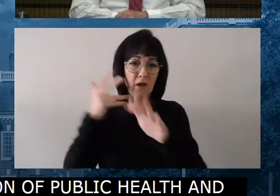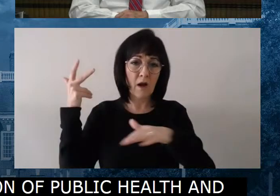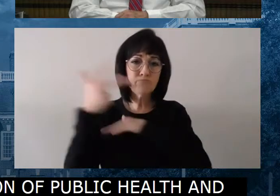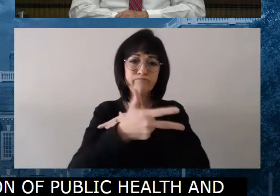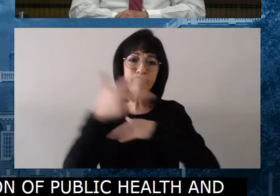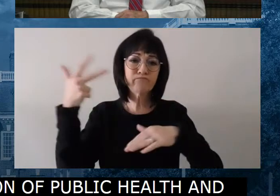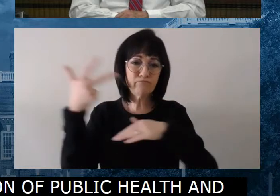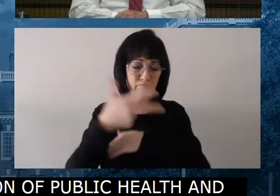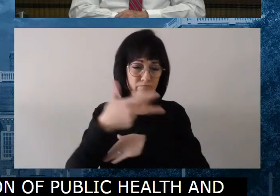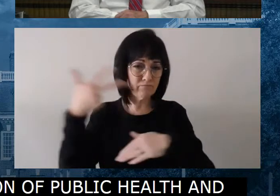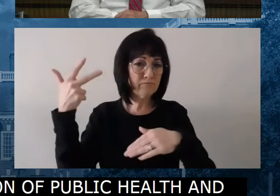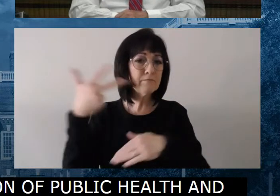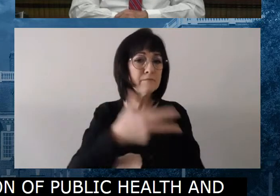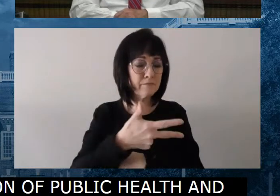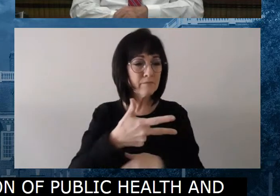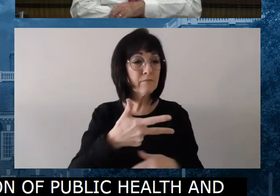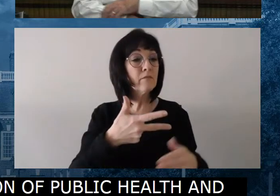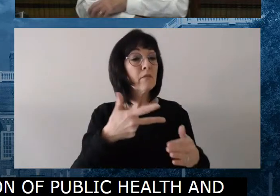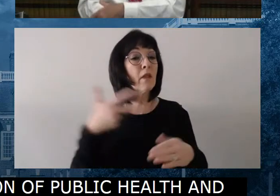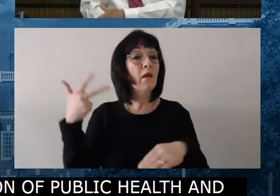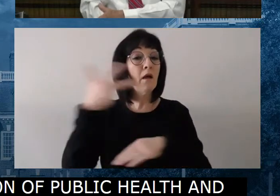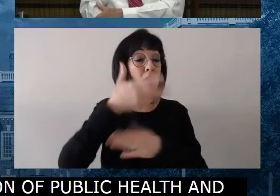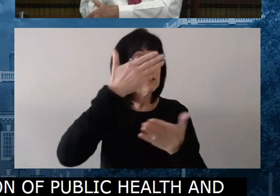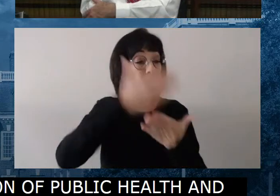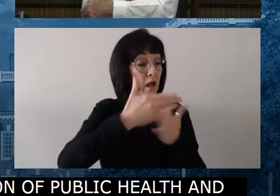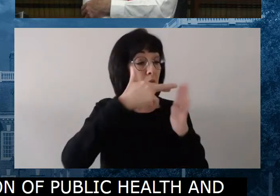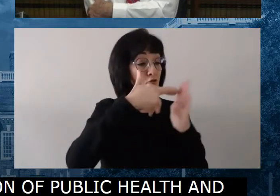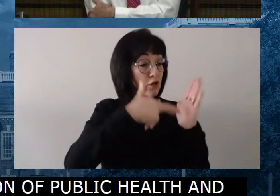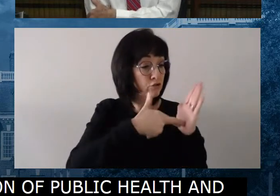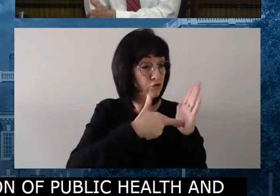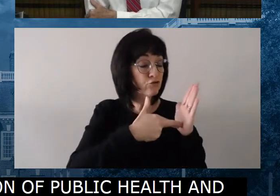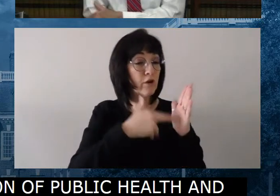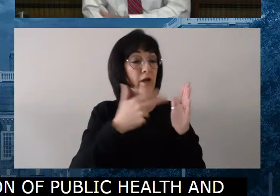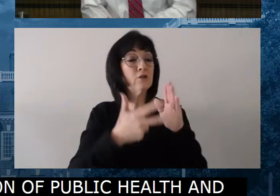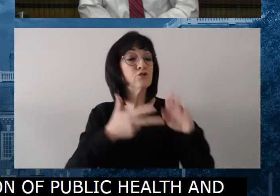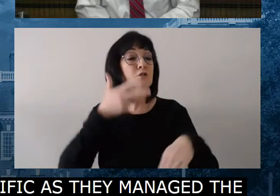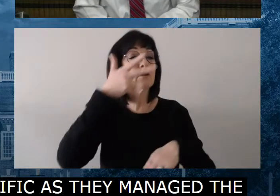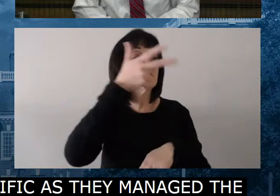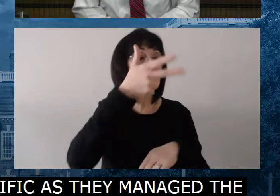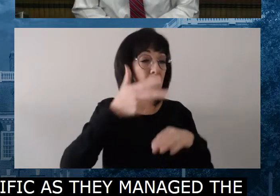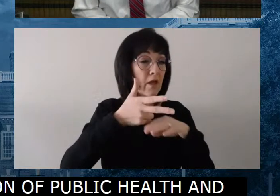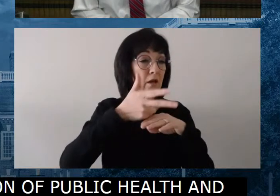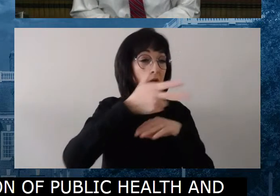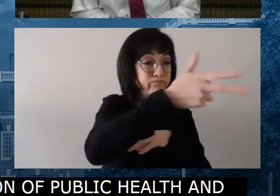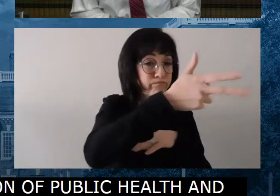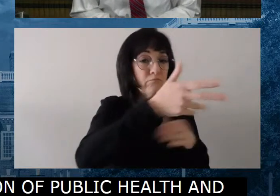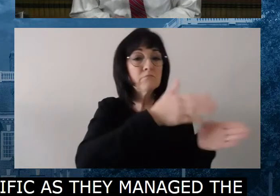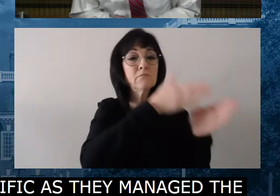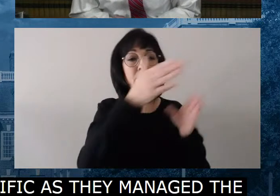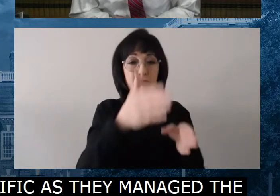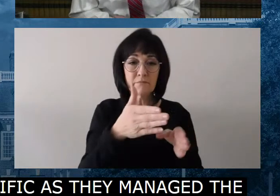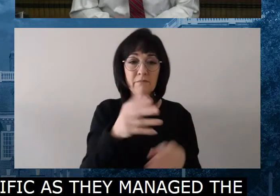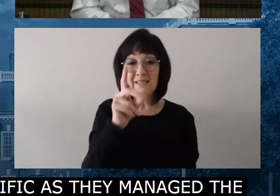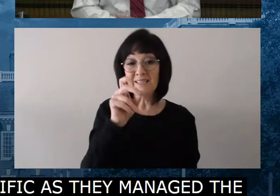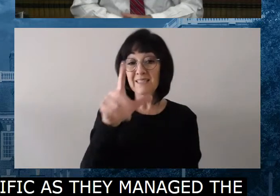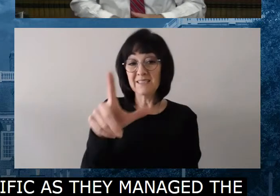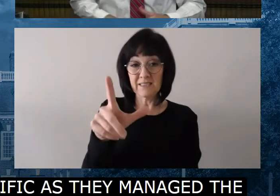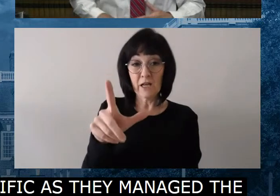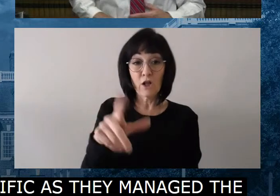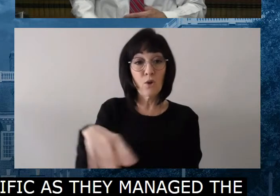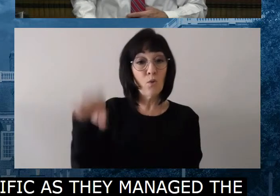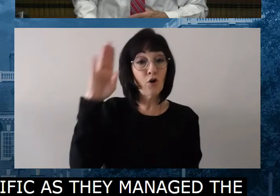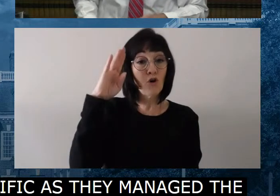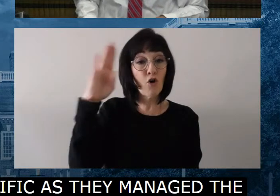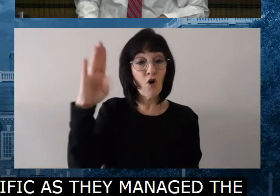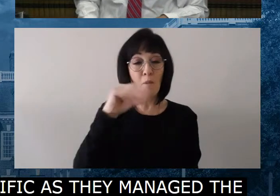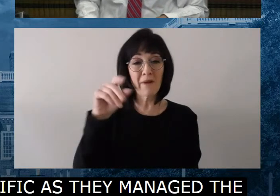the registration tents, into the vaccination tents, handing off to Delaware Army and Air National Guard. You got to